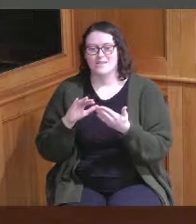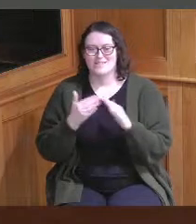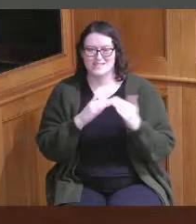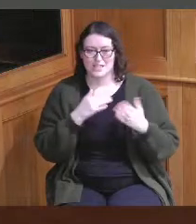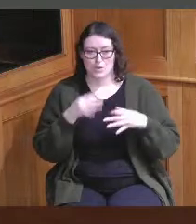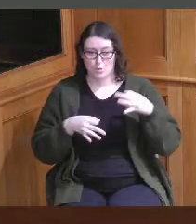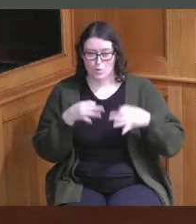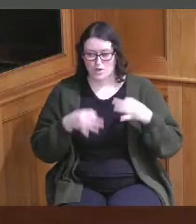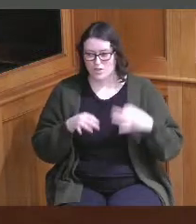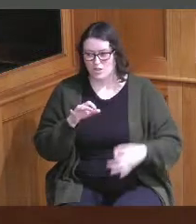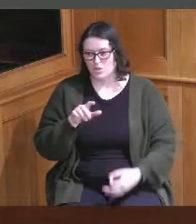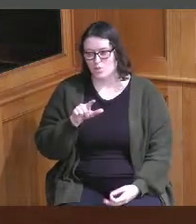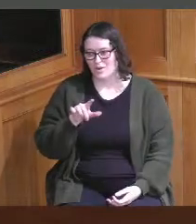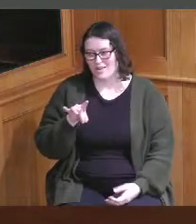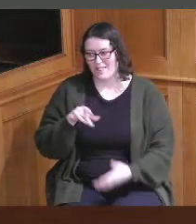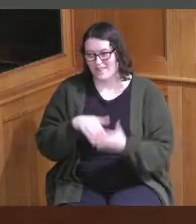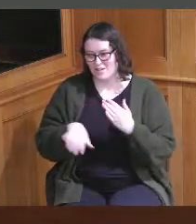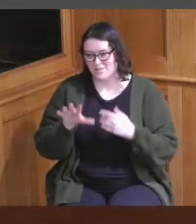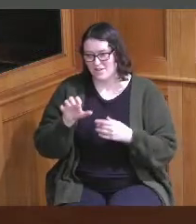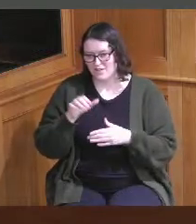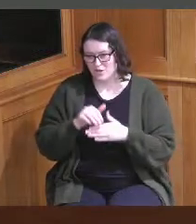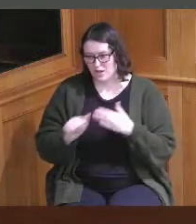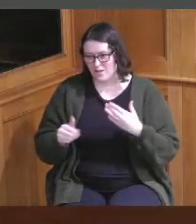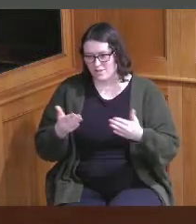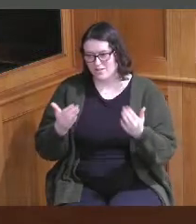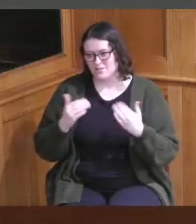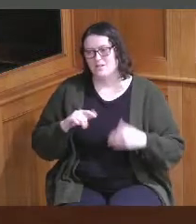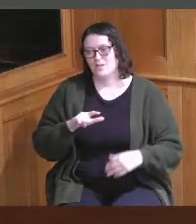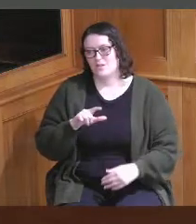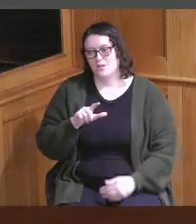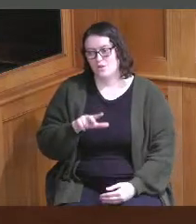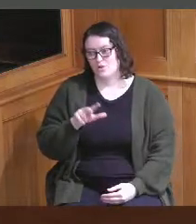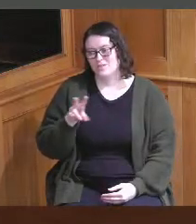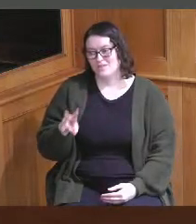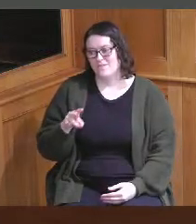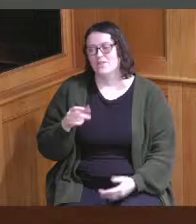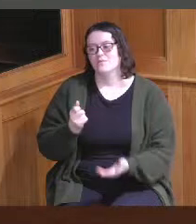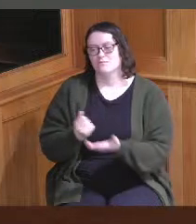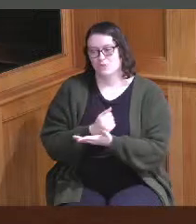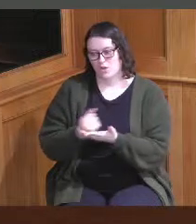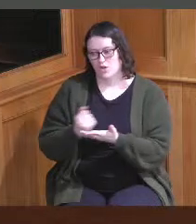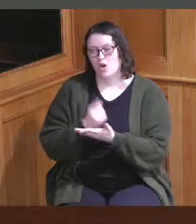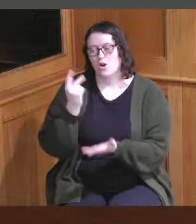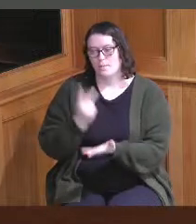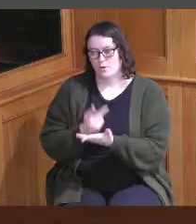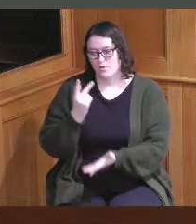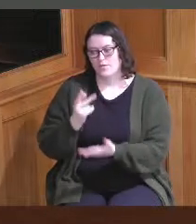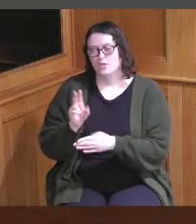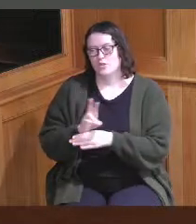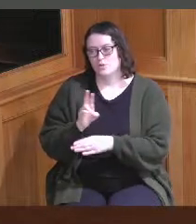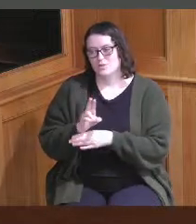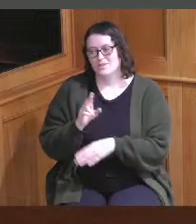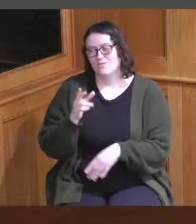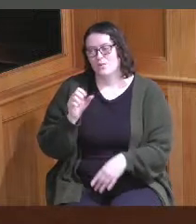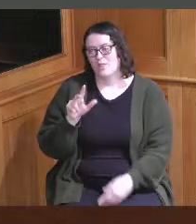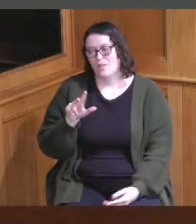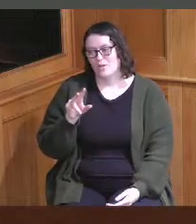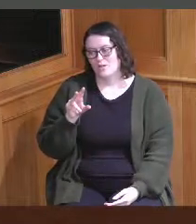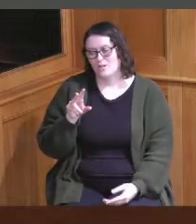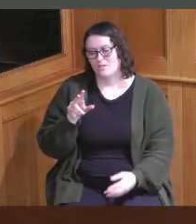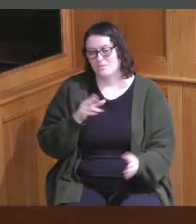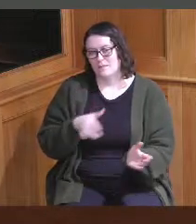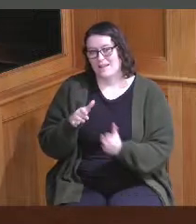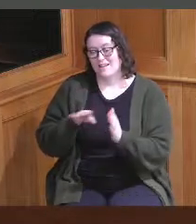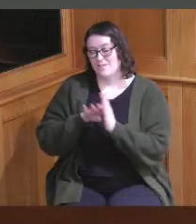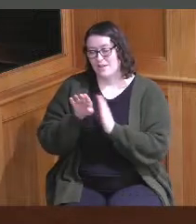for $28,500. Item 37 is authorizing credit cards in the use of credit cards in planning and